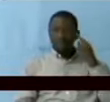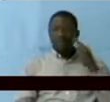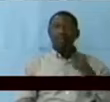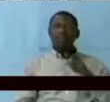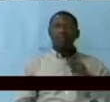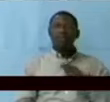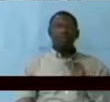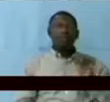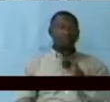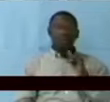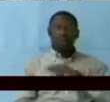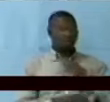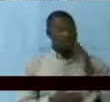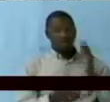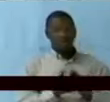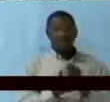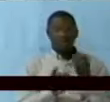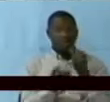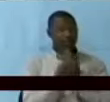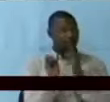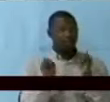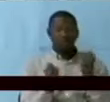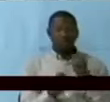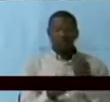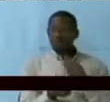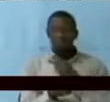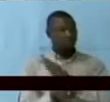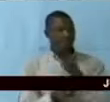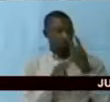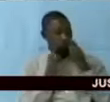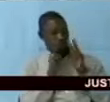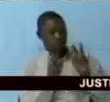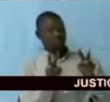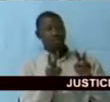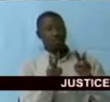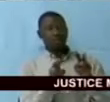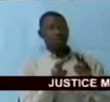confirm independently because I did not see it,